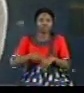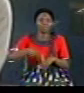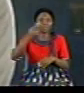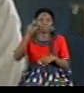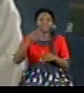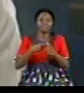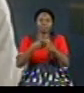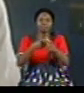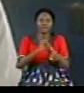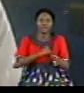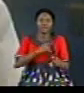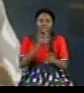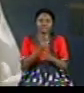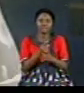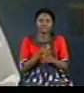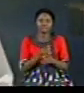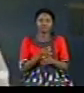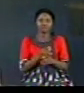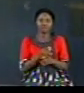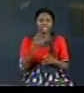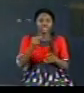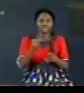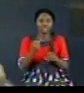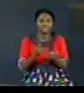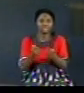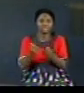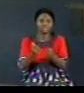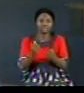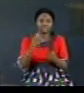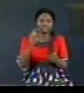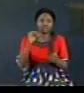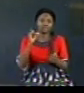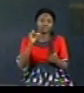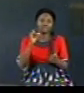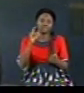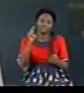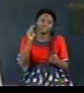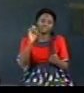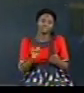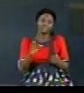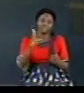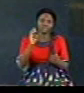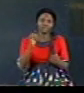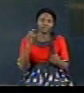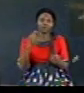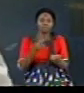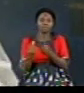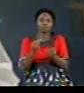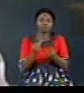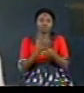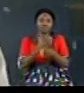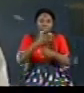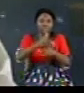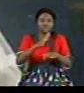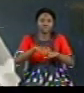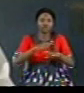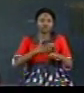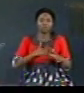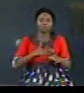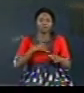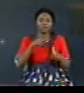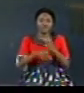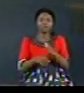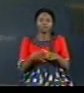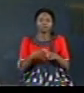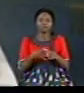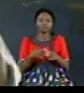crashed my leg. And the tire of the motor, that is the luxurious bus, mashed my leg, stepped on my leg. The leg just swollen, the ankle, everything. I